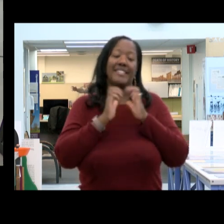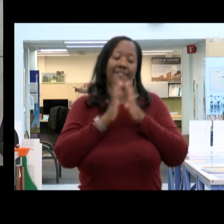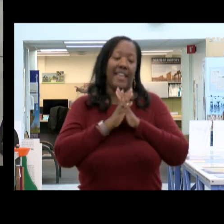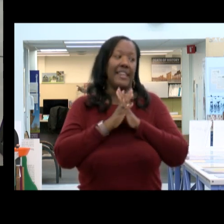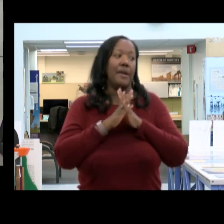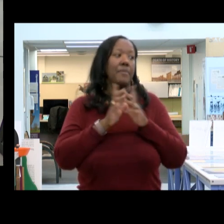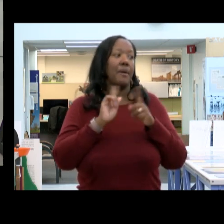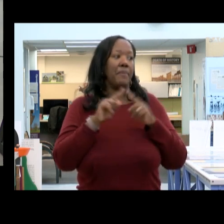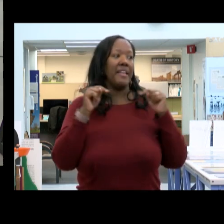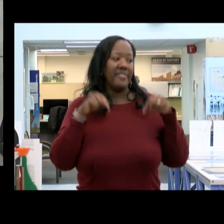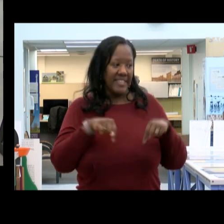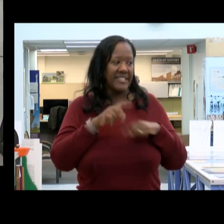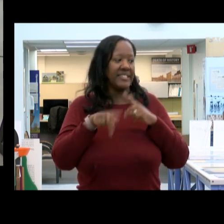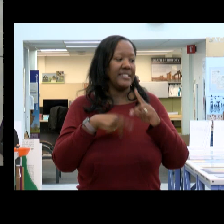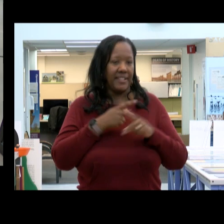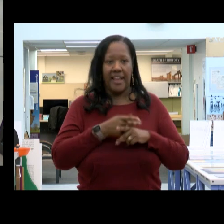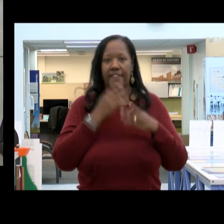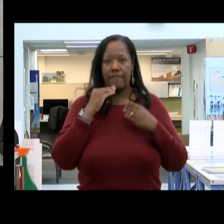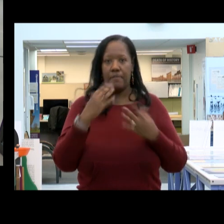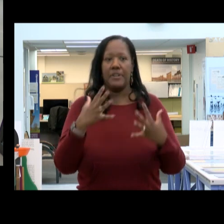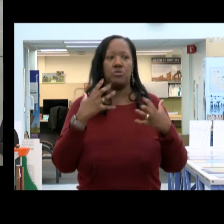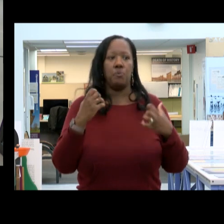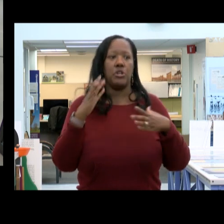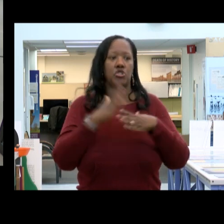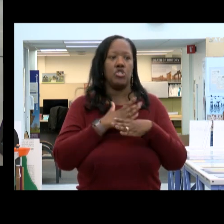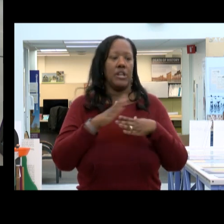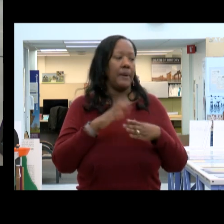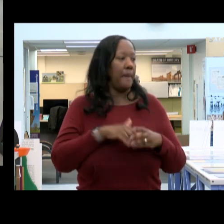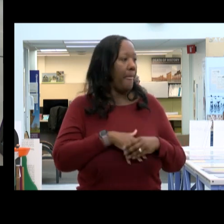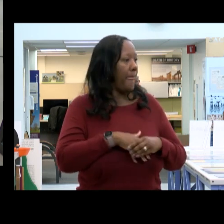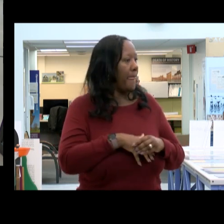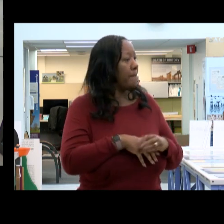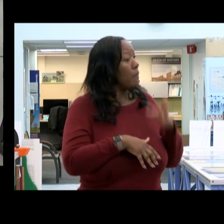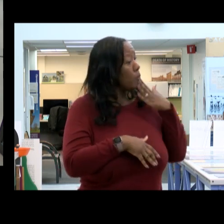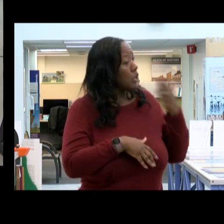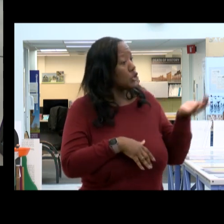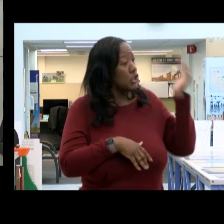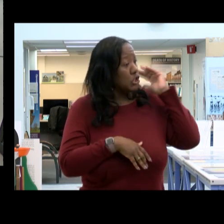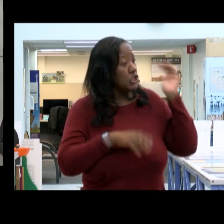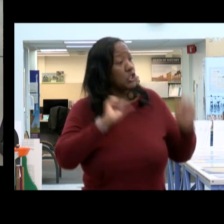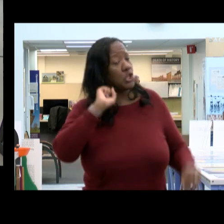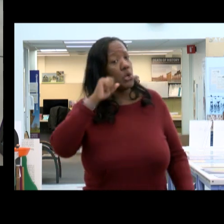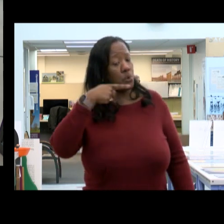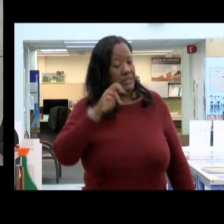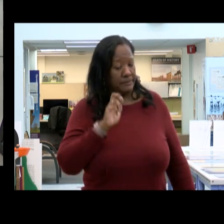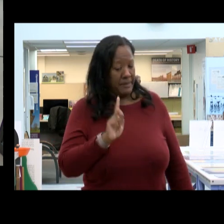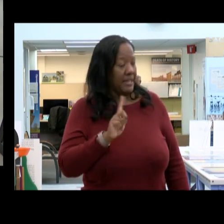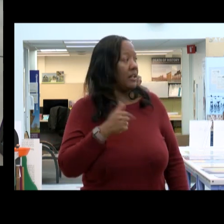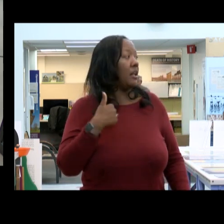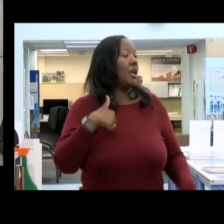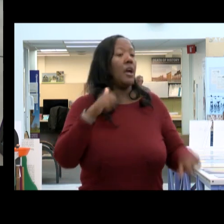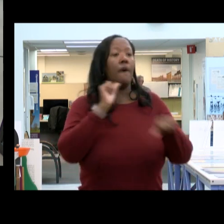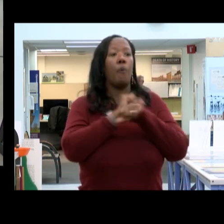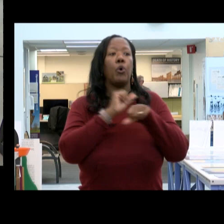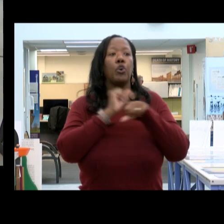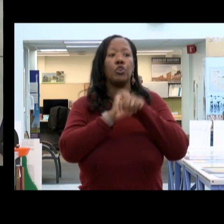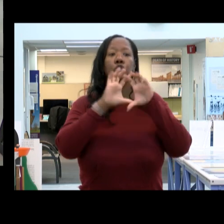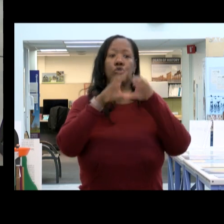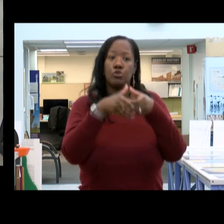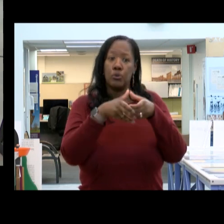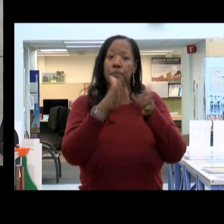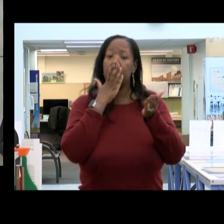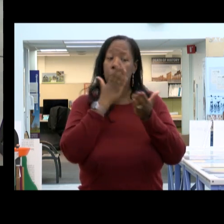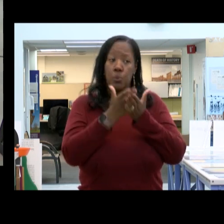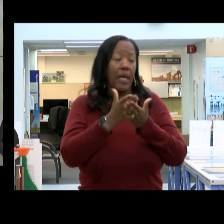exact things that we want to be sharing with clients. Yeah. Hey, And that's good to know. There's the Material Workers Group as well, Yep. which is a good place. I mean,